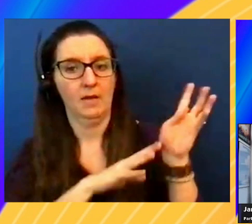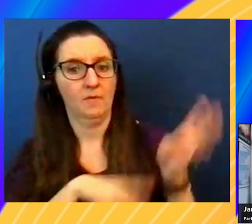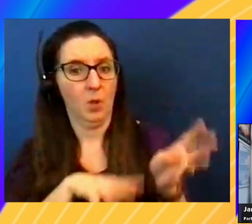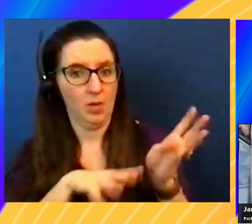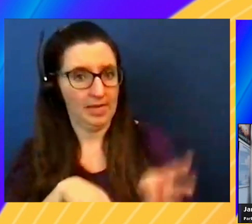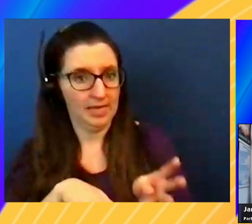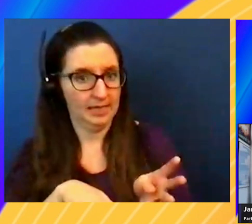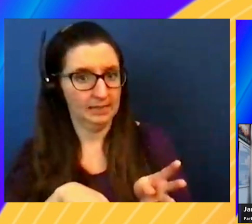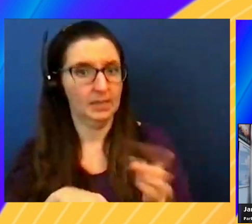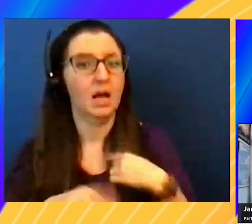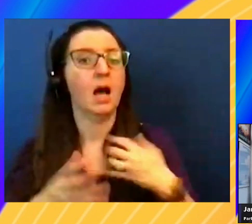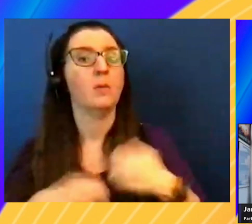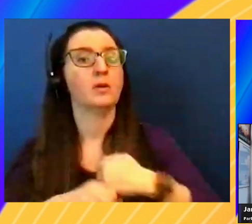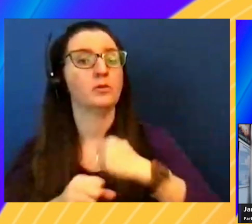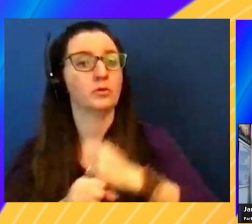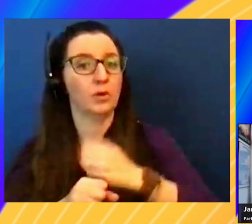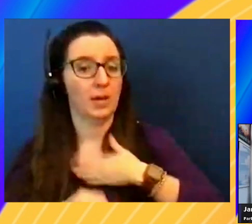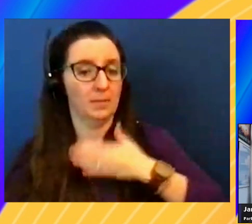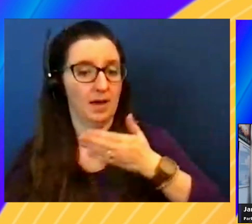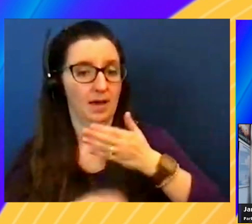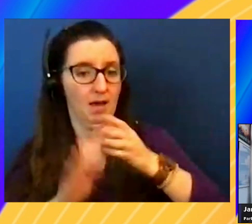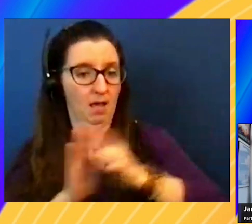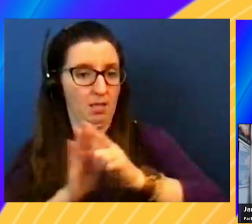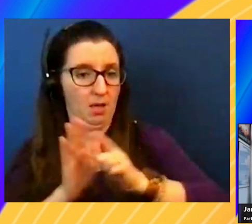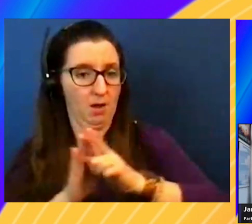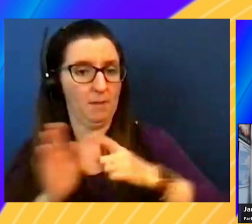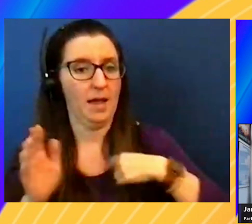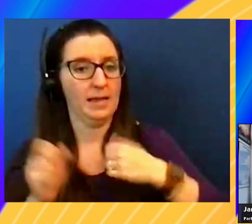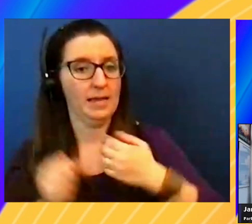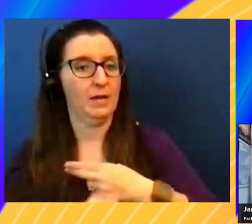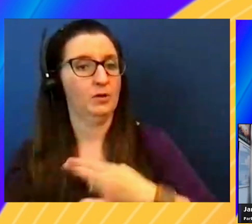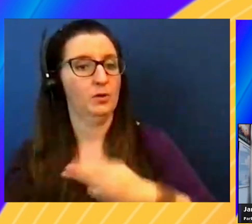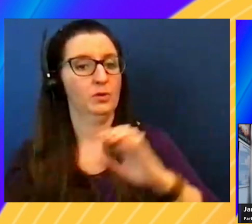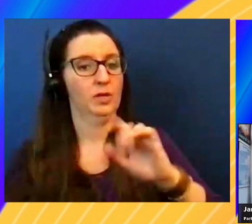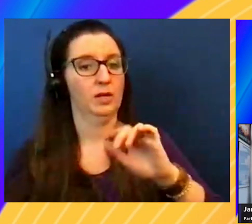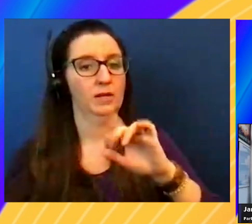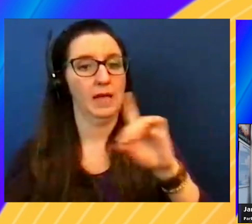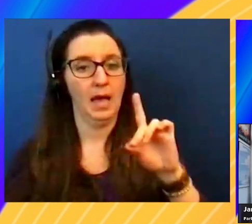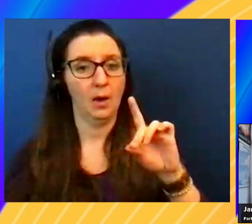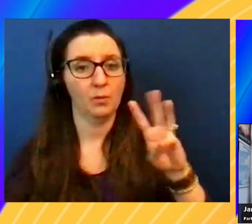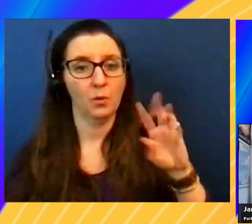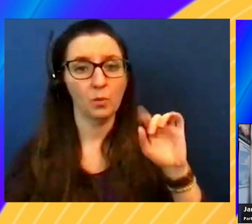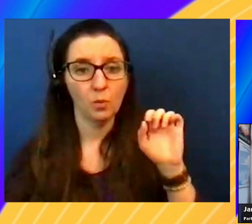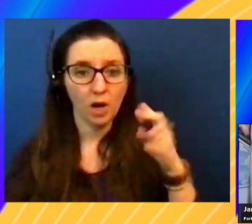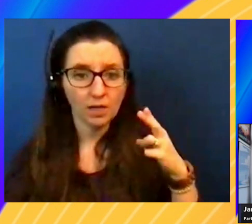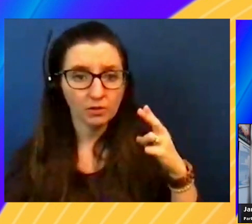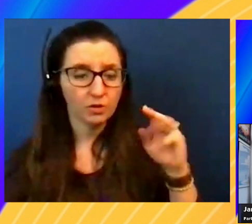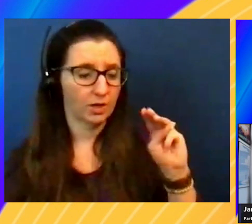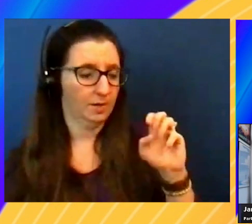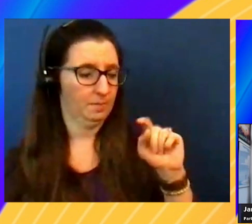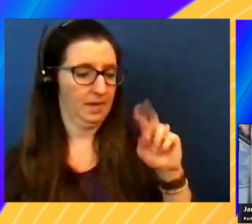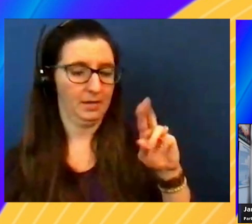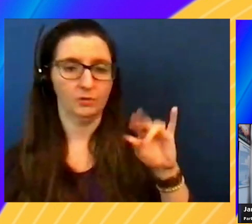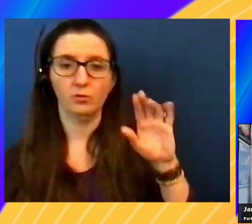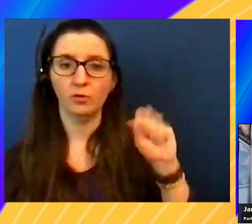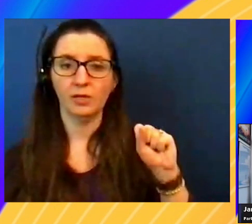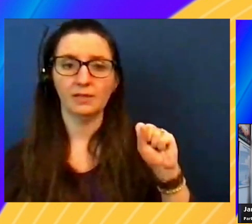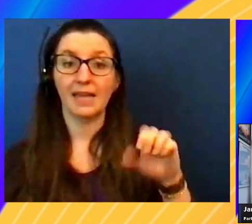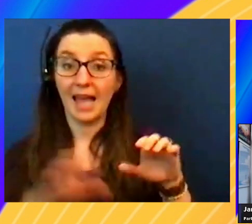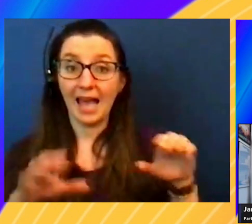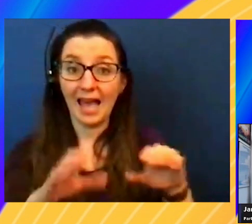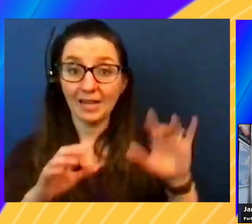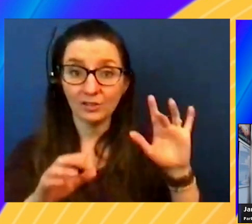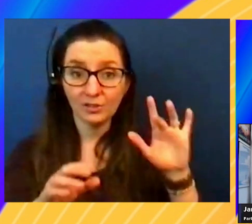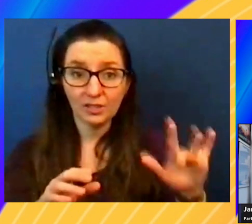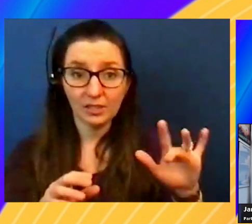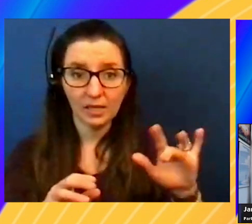create my alarm, and I can create it in CloudWatch metrics. So you'll click the actions button here in the right, click view in CloudWatch